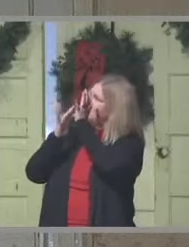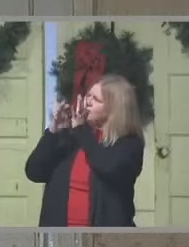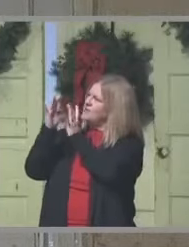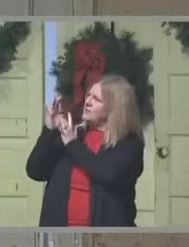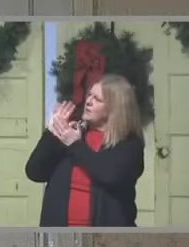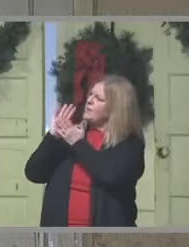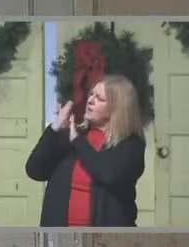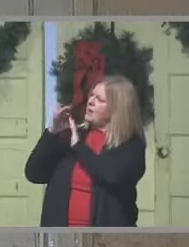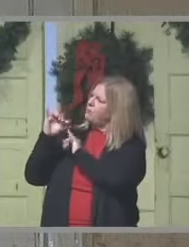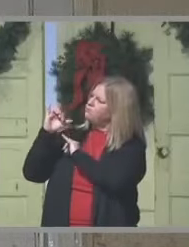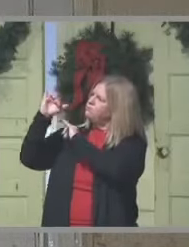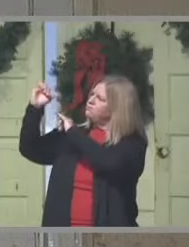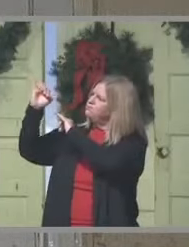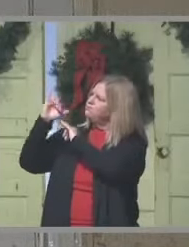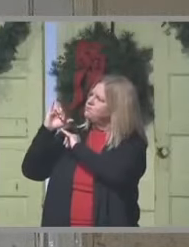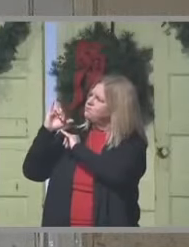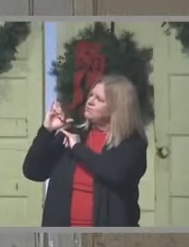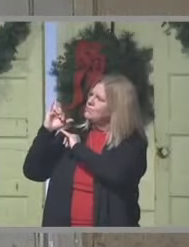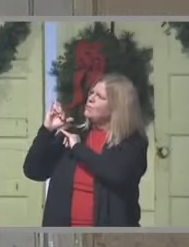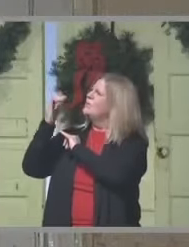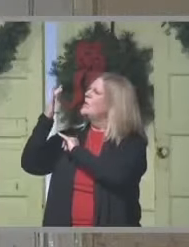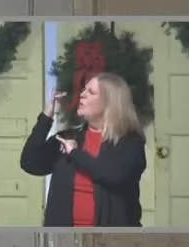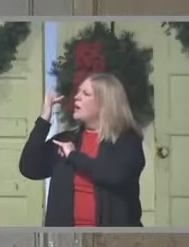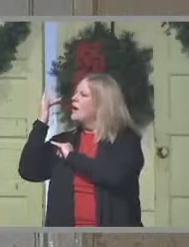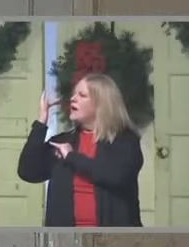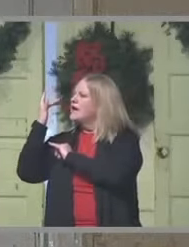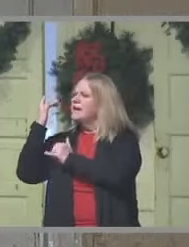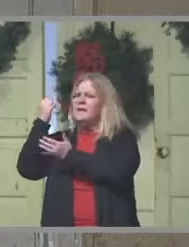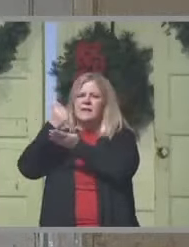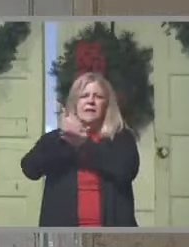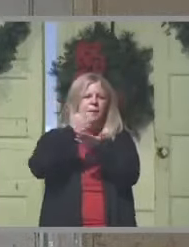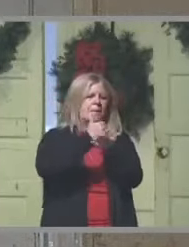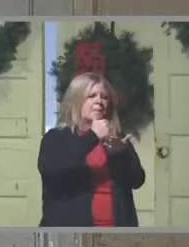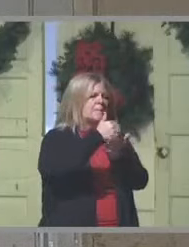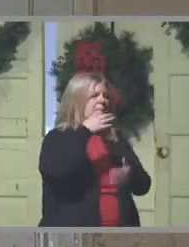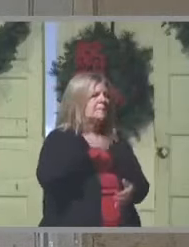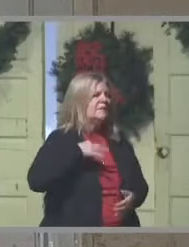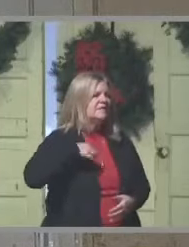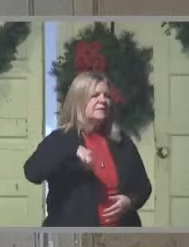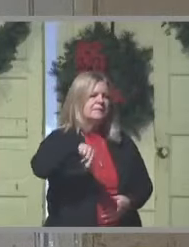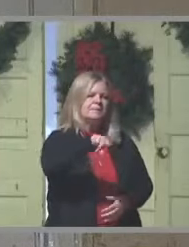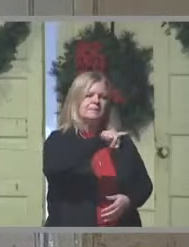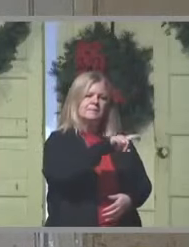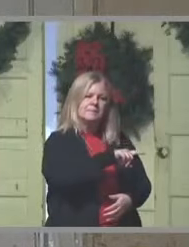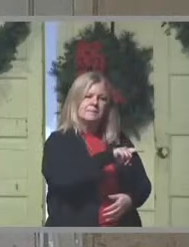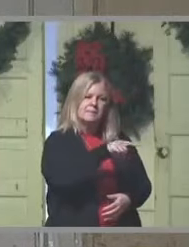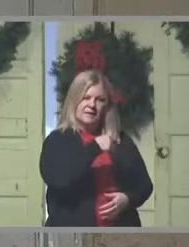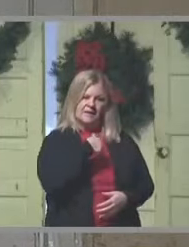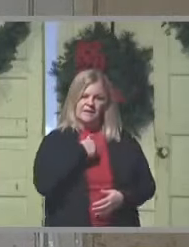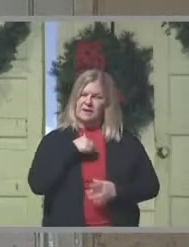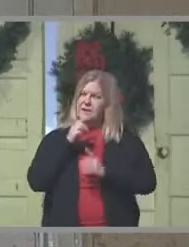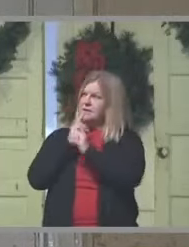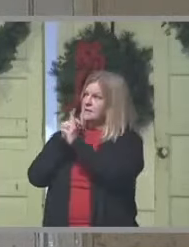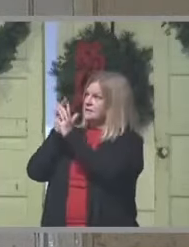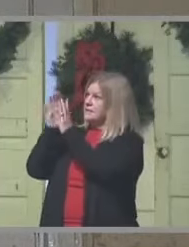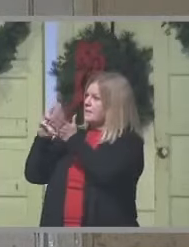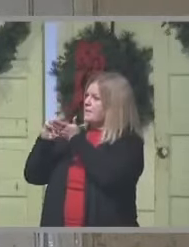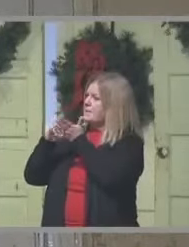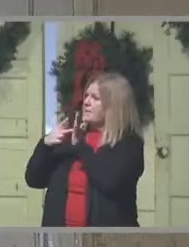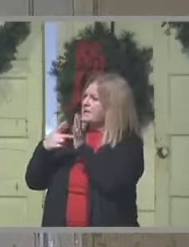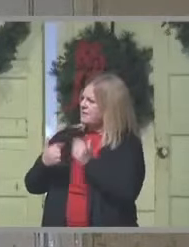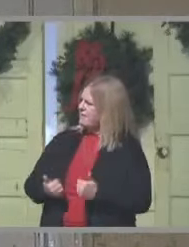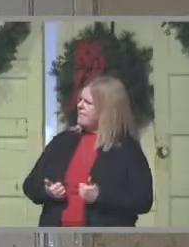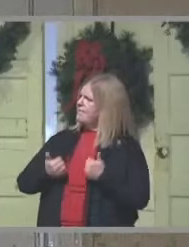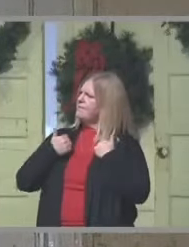to become like him for the well-being of others. To be a disciple of Christ is to learn to live